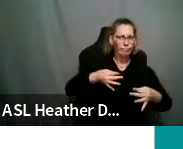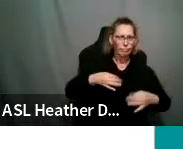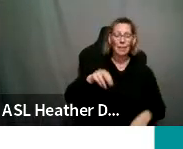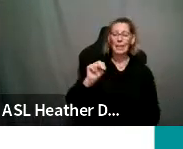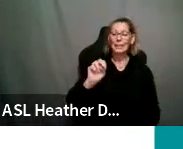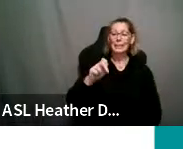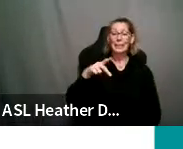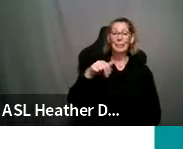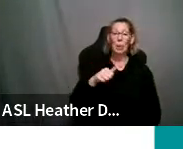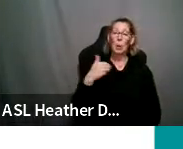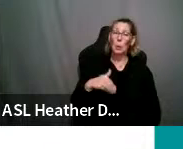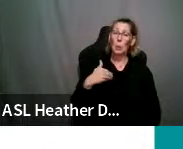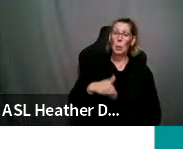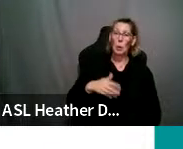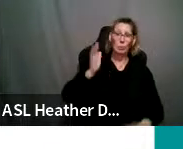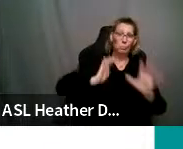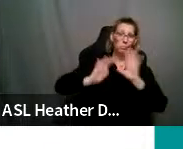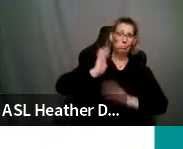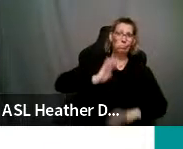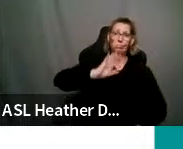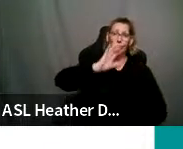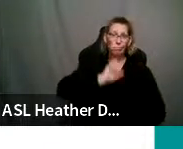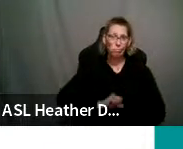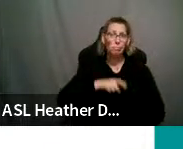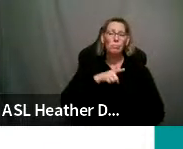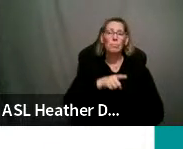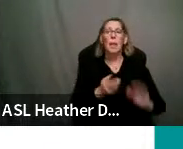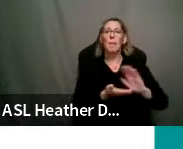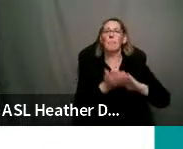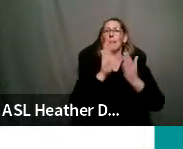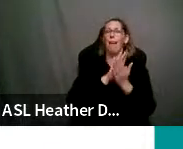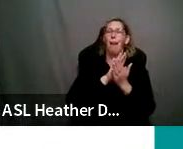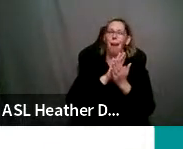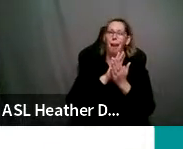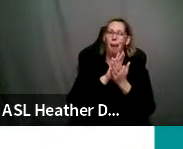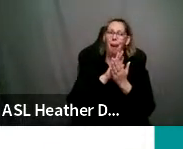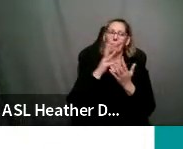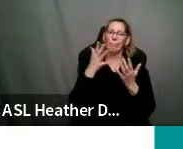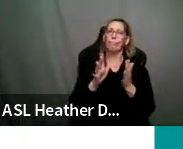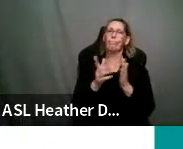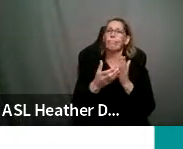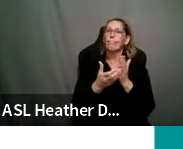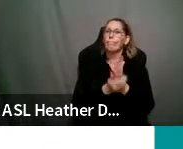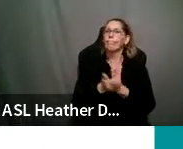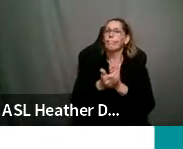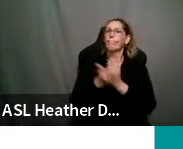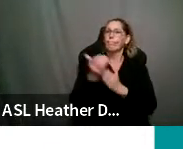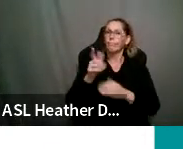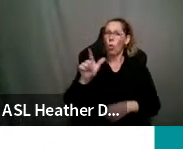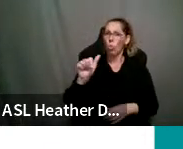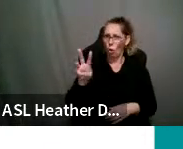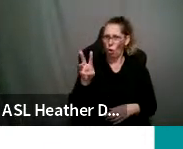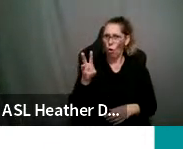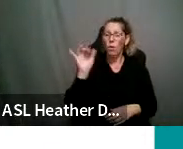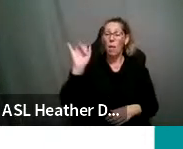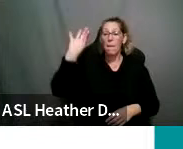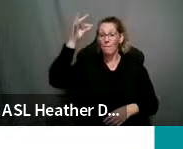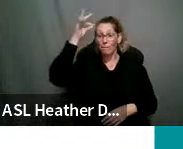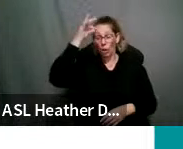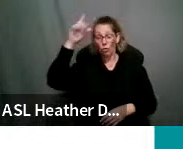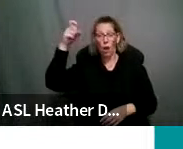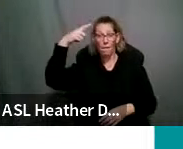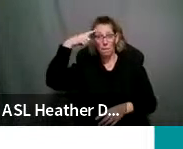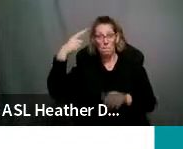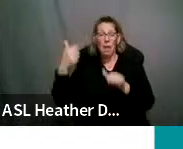so old, it has become an umbrella law. And so as federal governments or federal agencies are complying